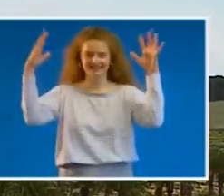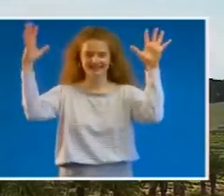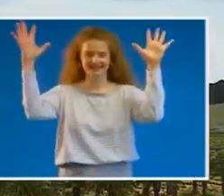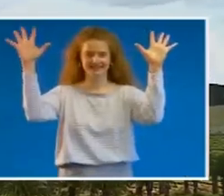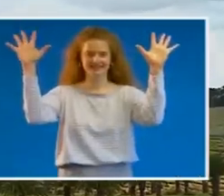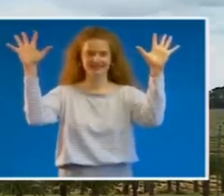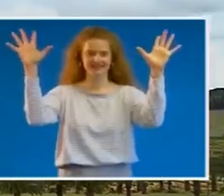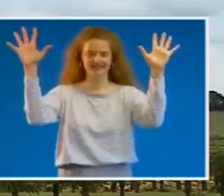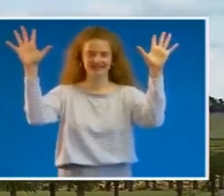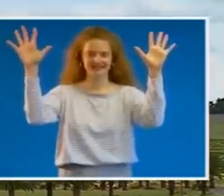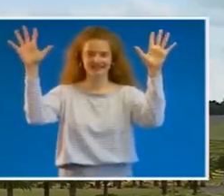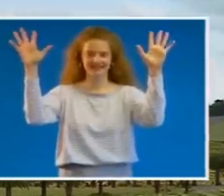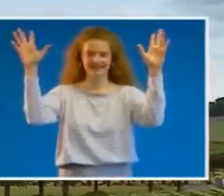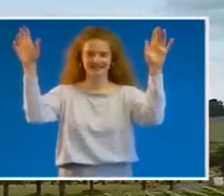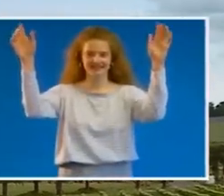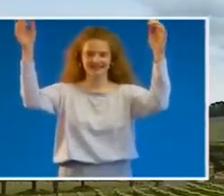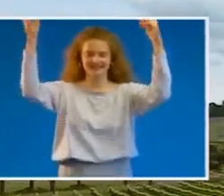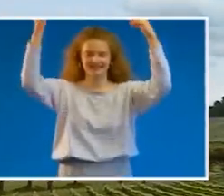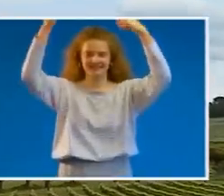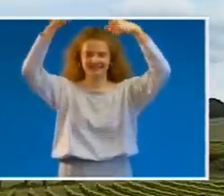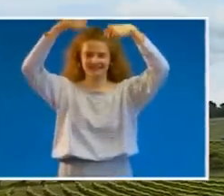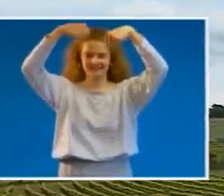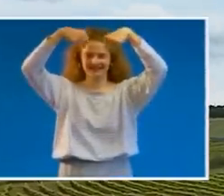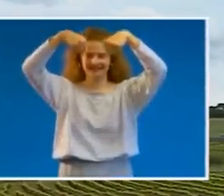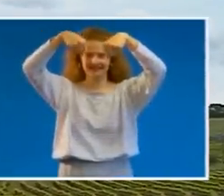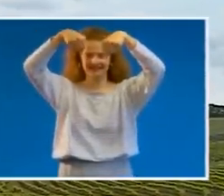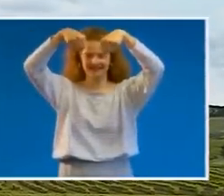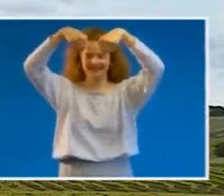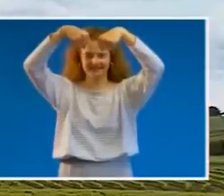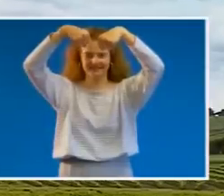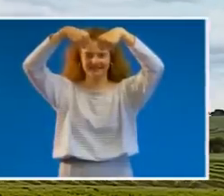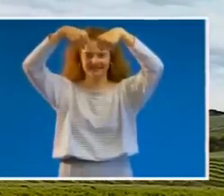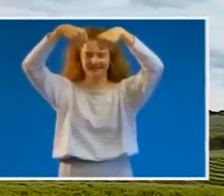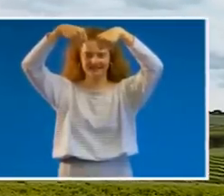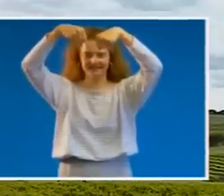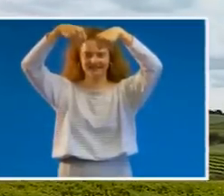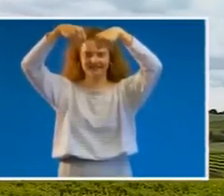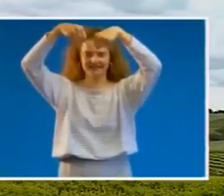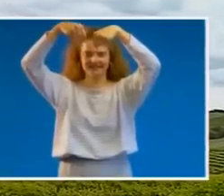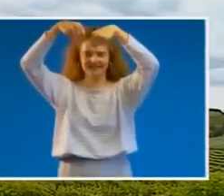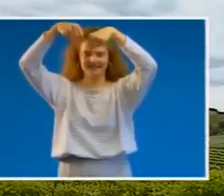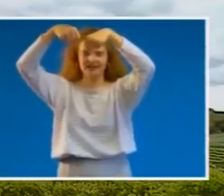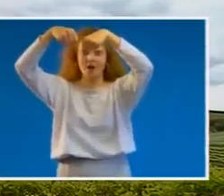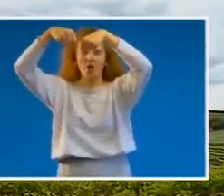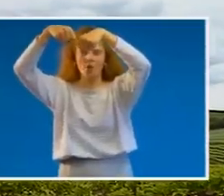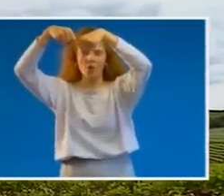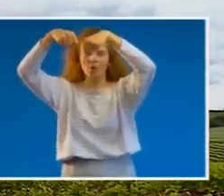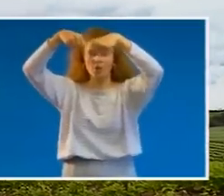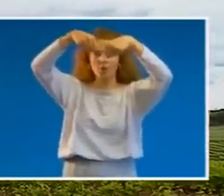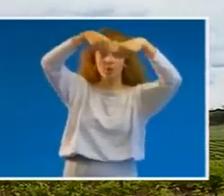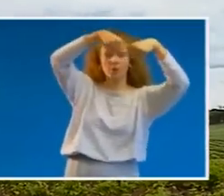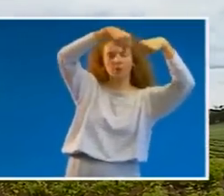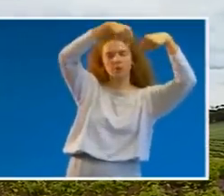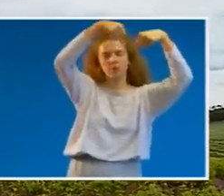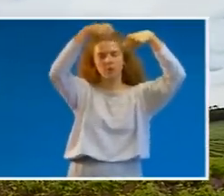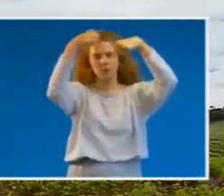Here is the tree with leaves so green. Here are the apples that hang between. When the wind